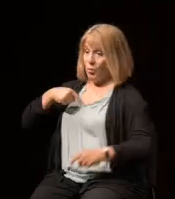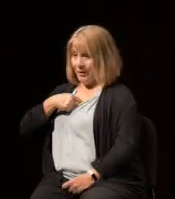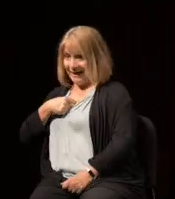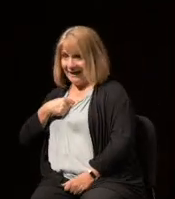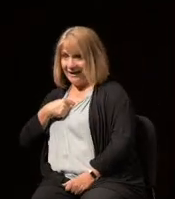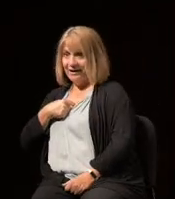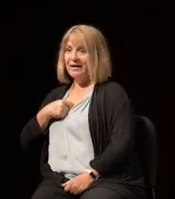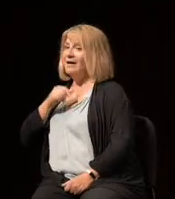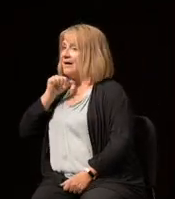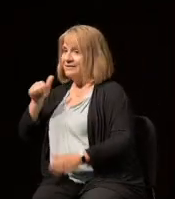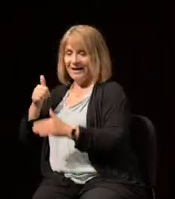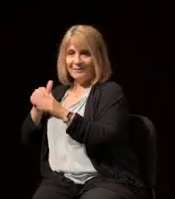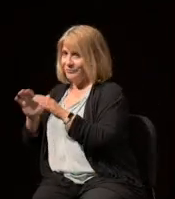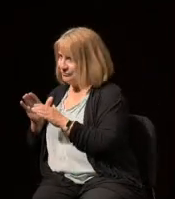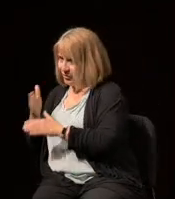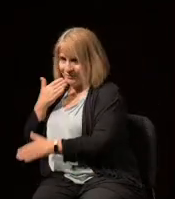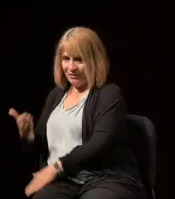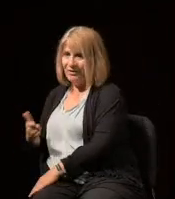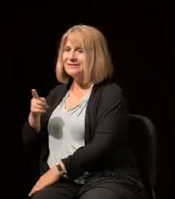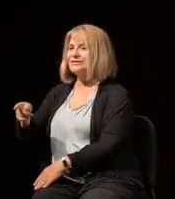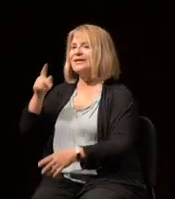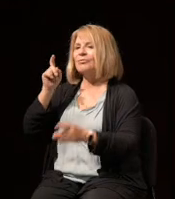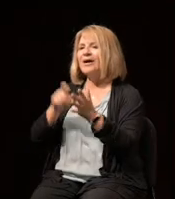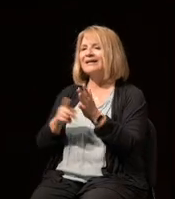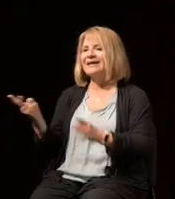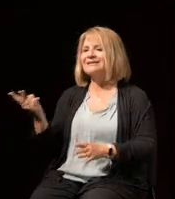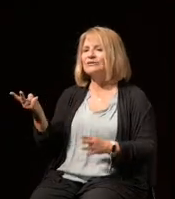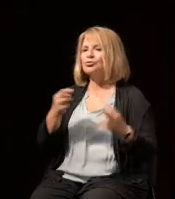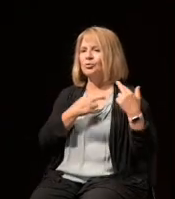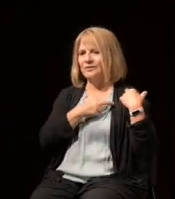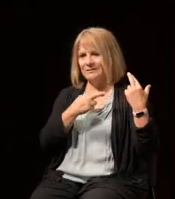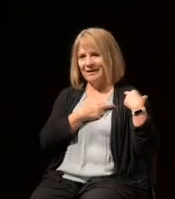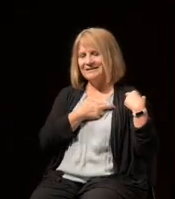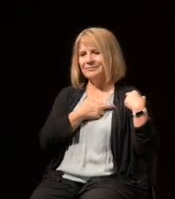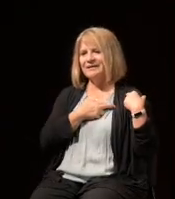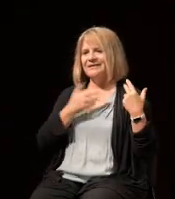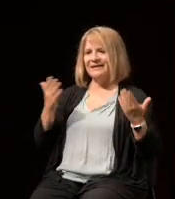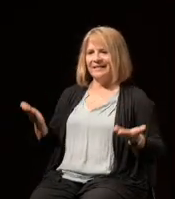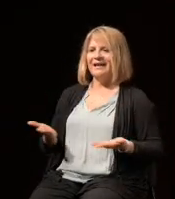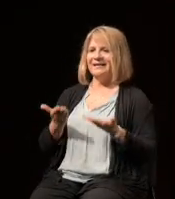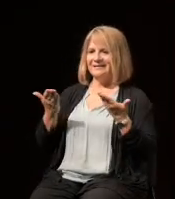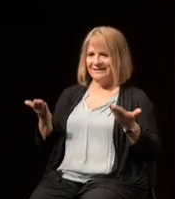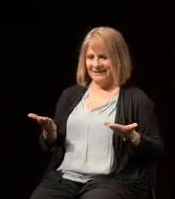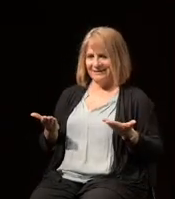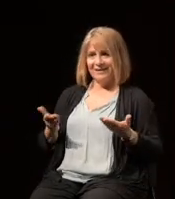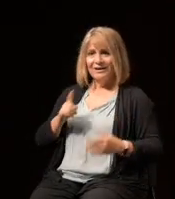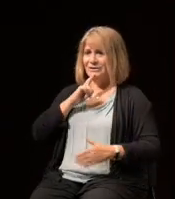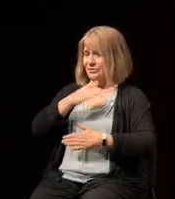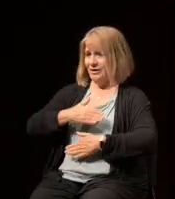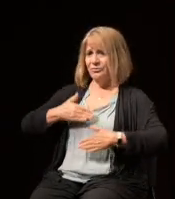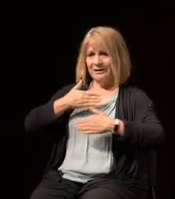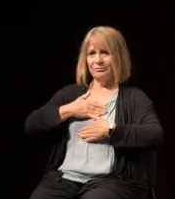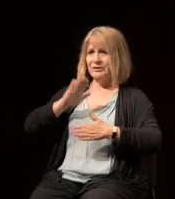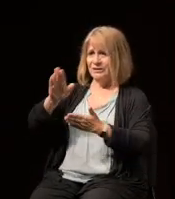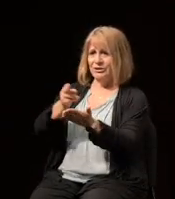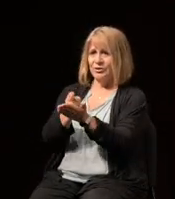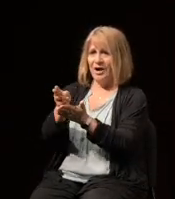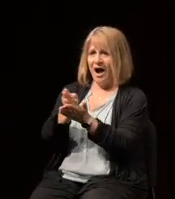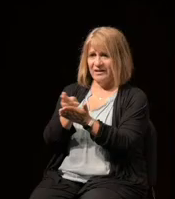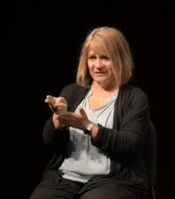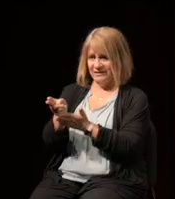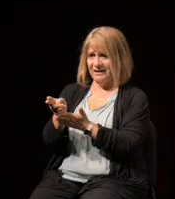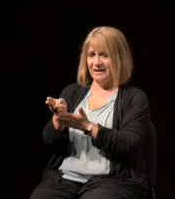so they recognize the dual responsibility that exists in this. So I really appreciated the honest critique.